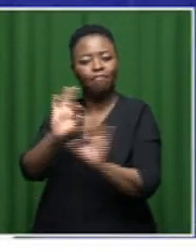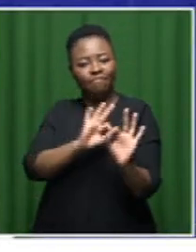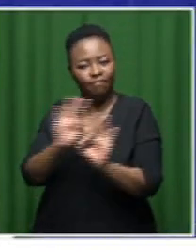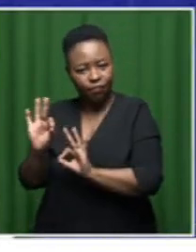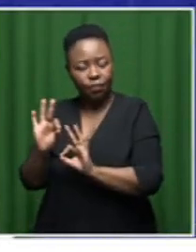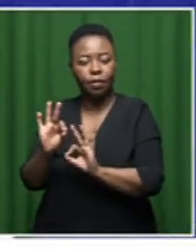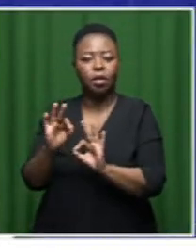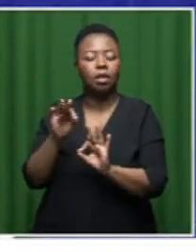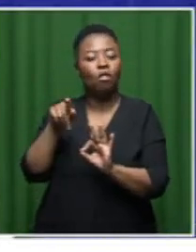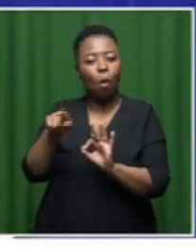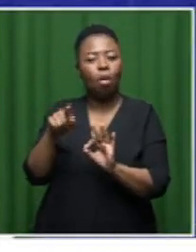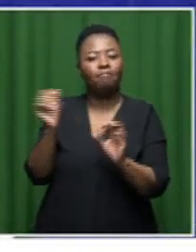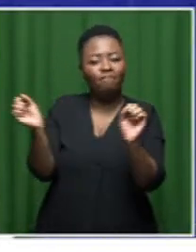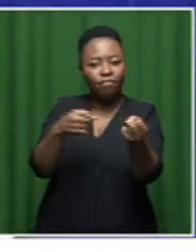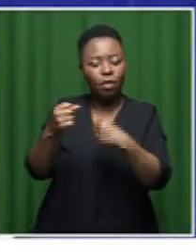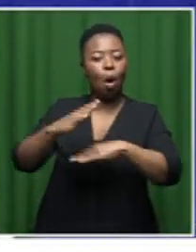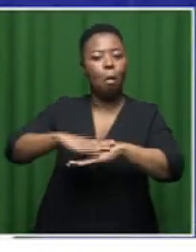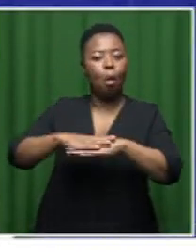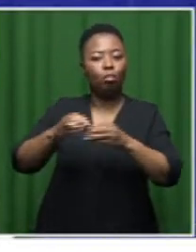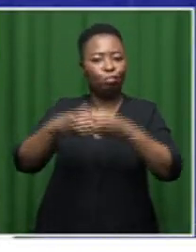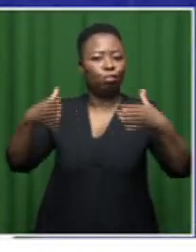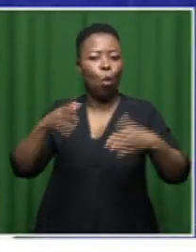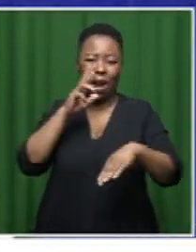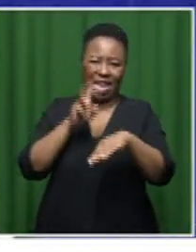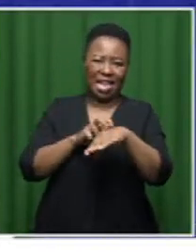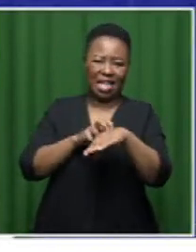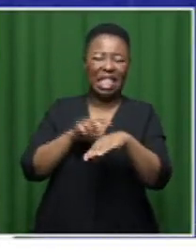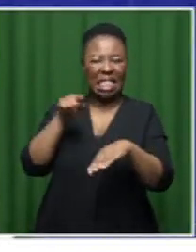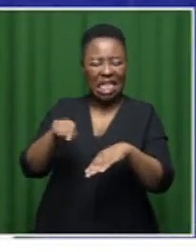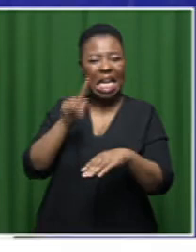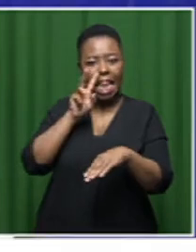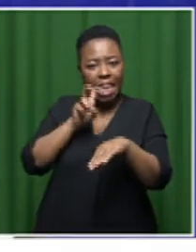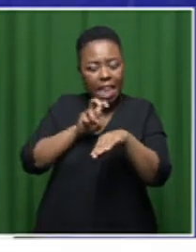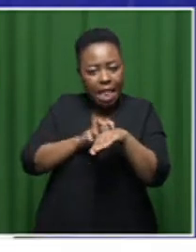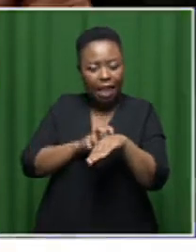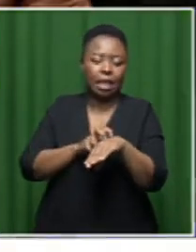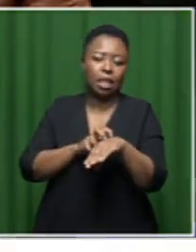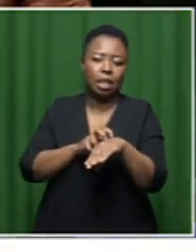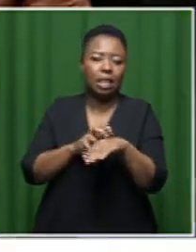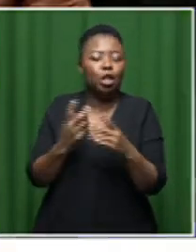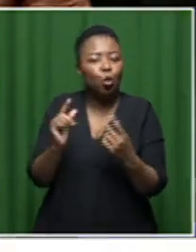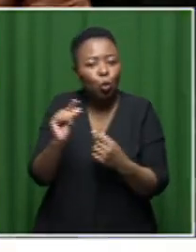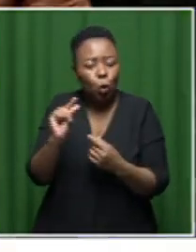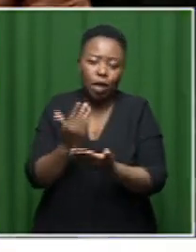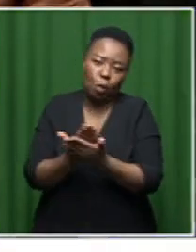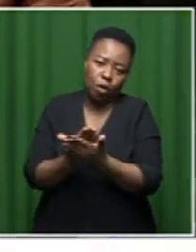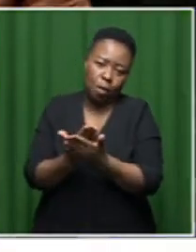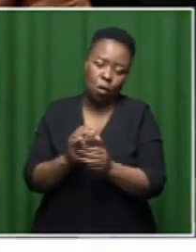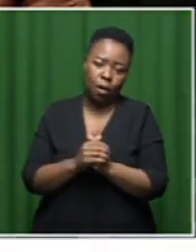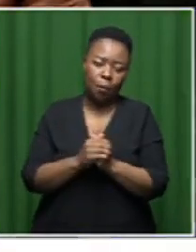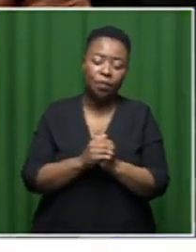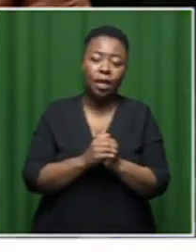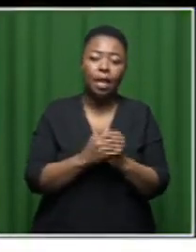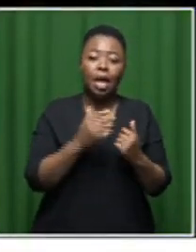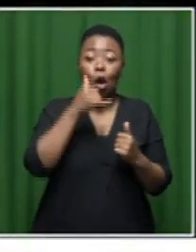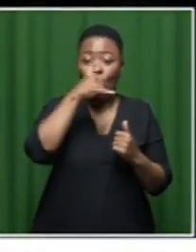the human capital. It is a dire need that needs to be done, as in yesterday. When the latest crime stats were